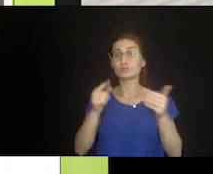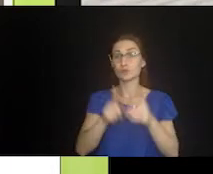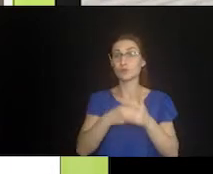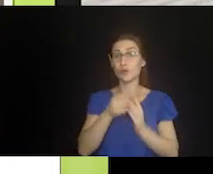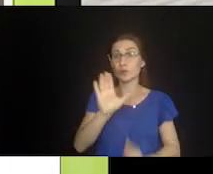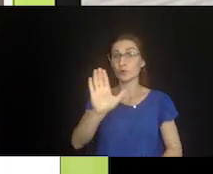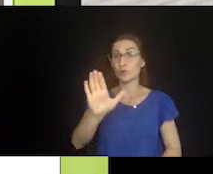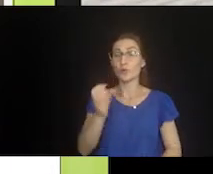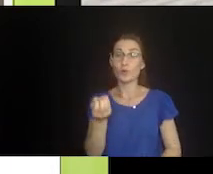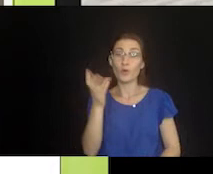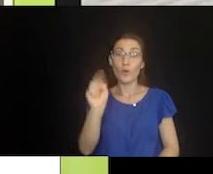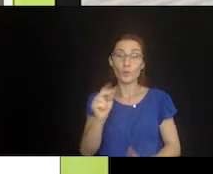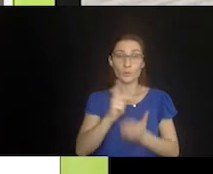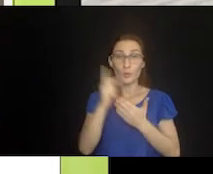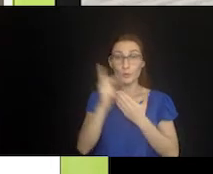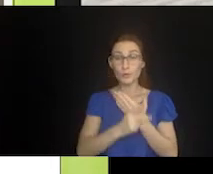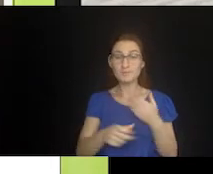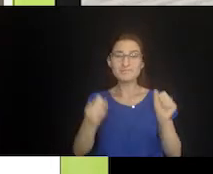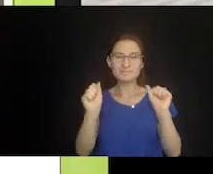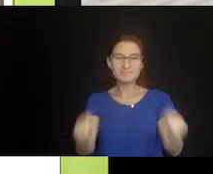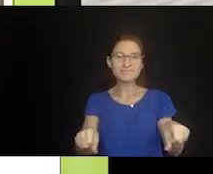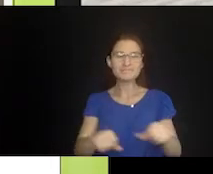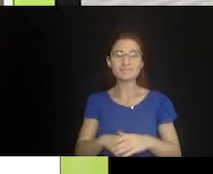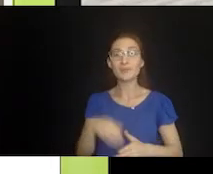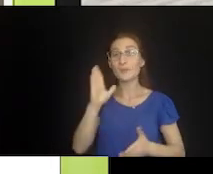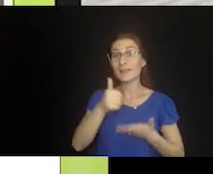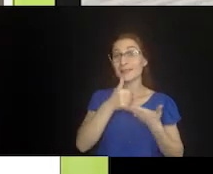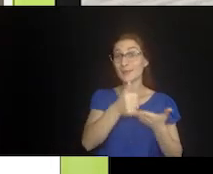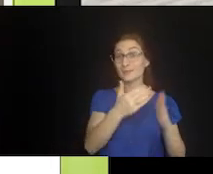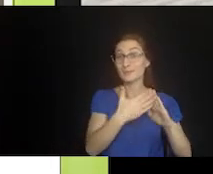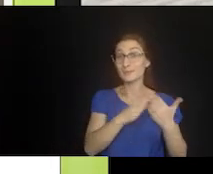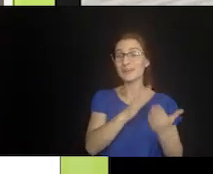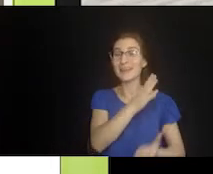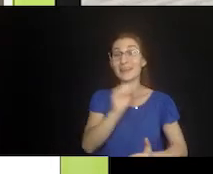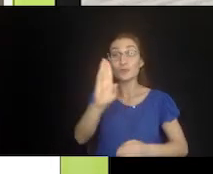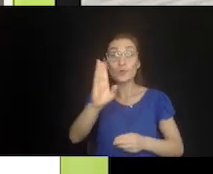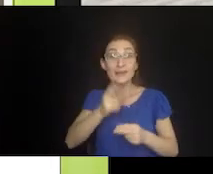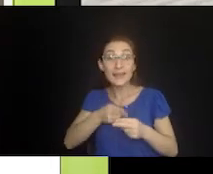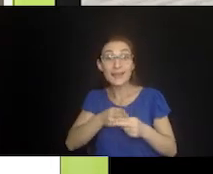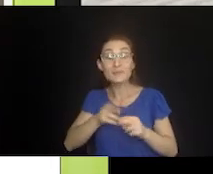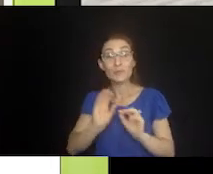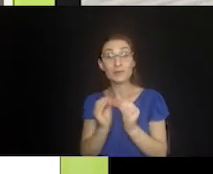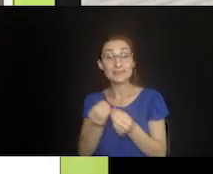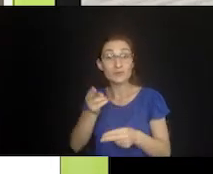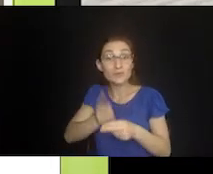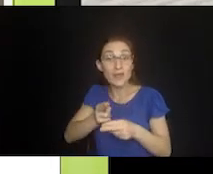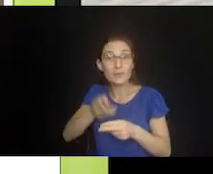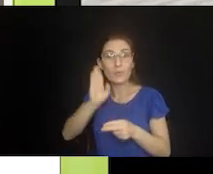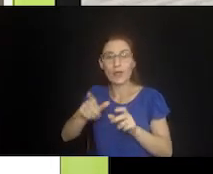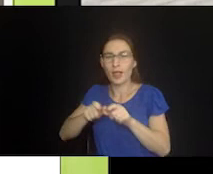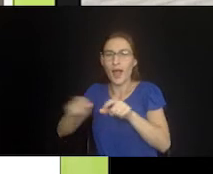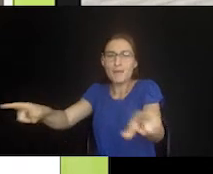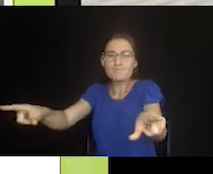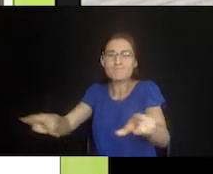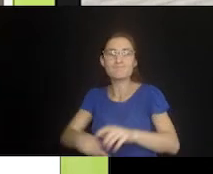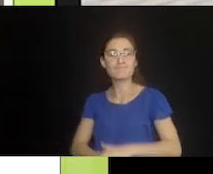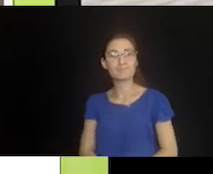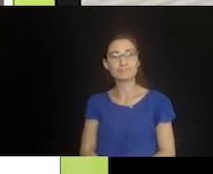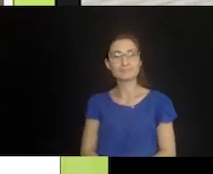So don't be afraid to start your own program. It helps the community and it gets your name out